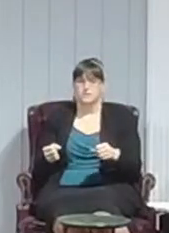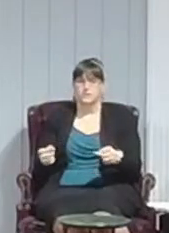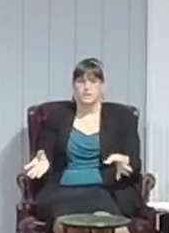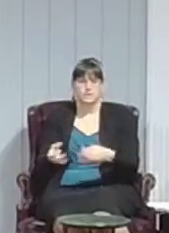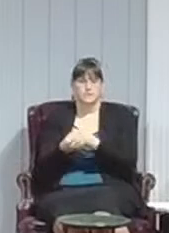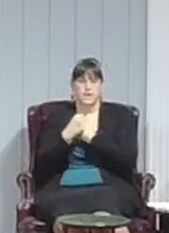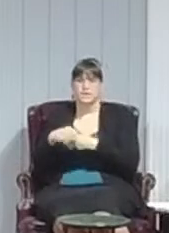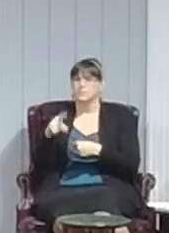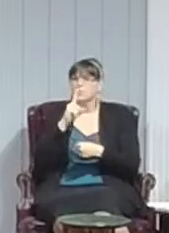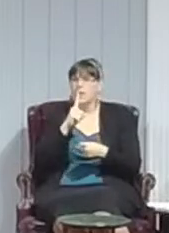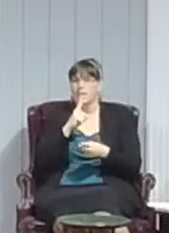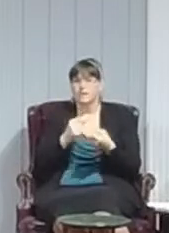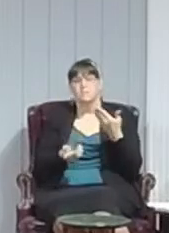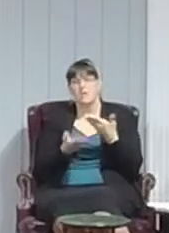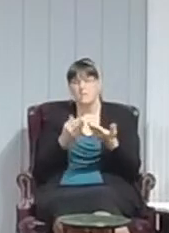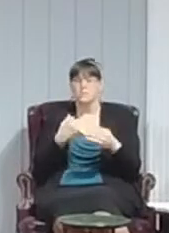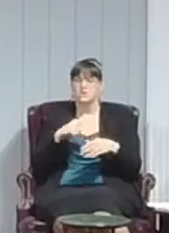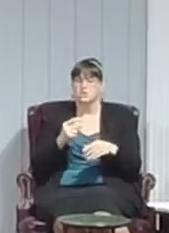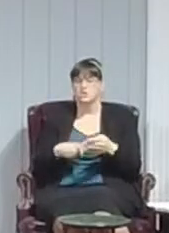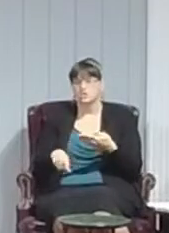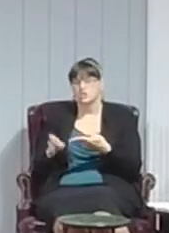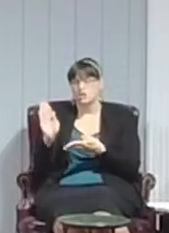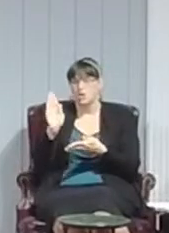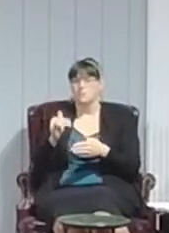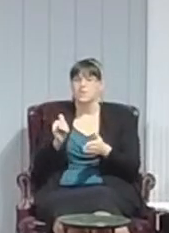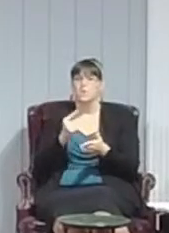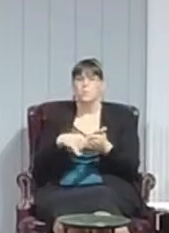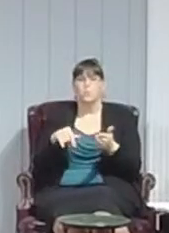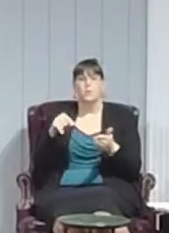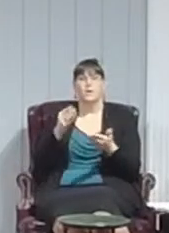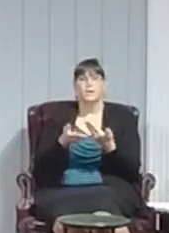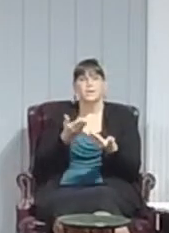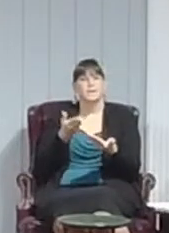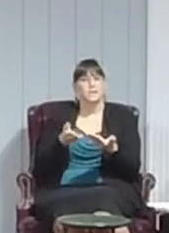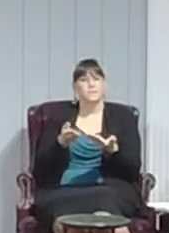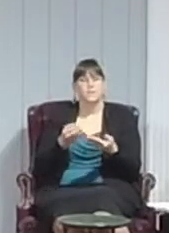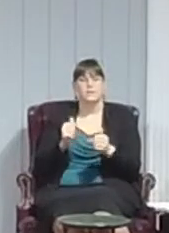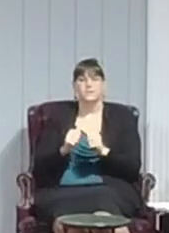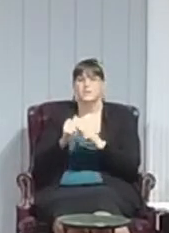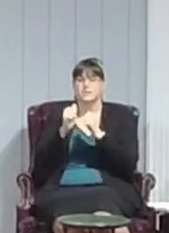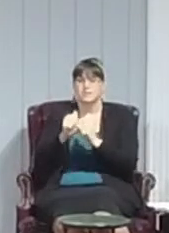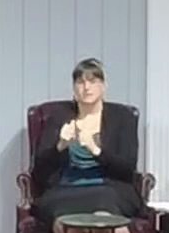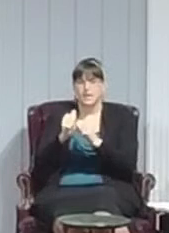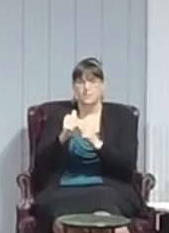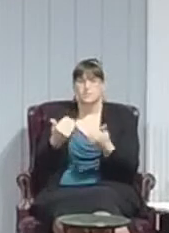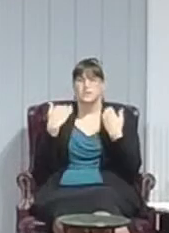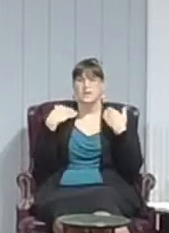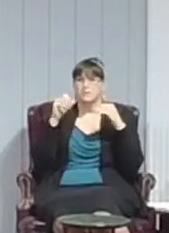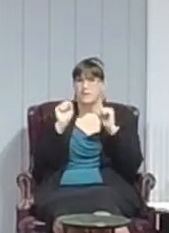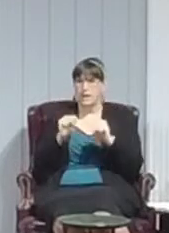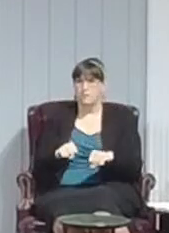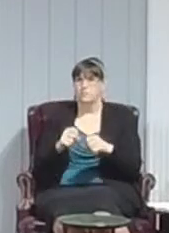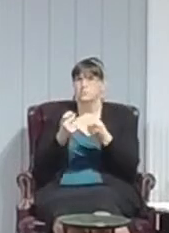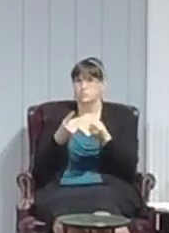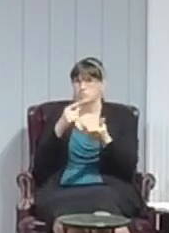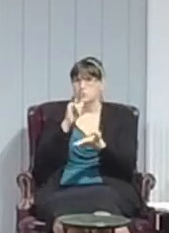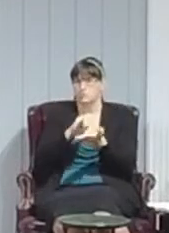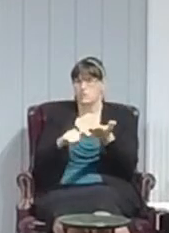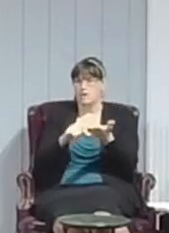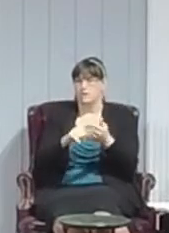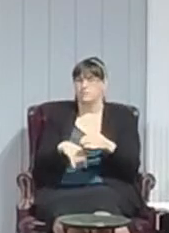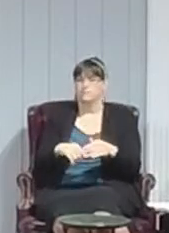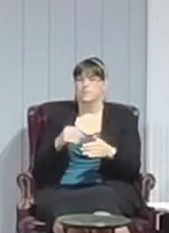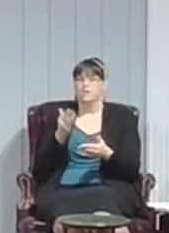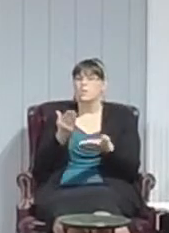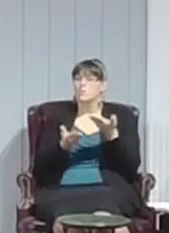off and we'll find out. What if they were somehow able to mount a resistance and prevent Jesus from being captured? Or what if they were not